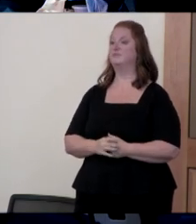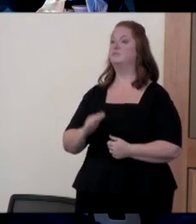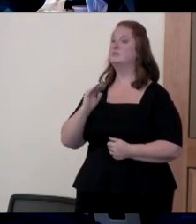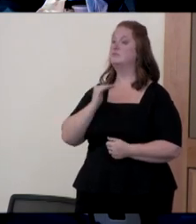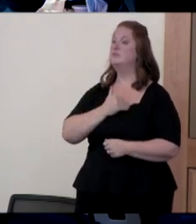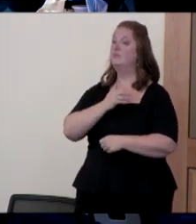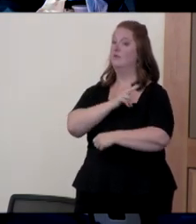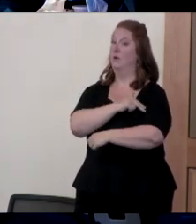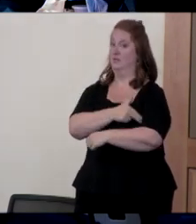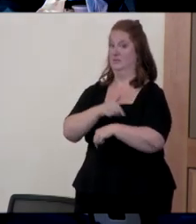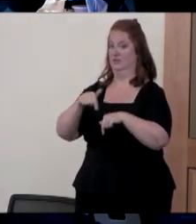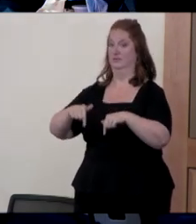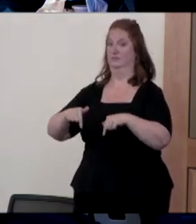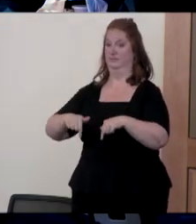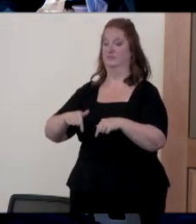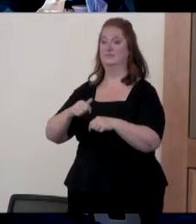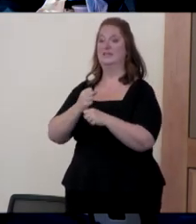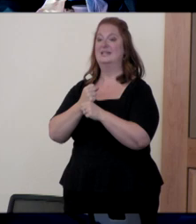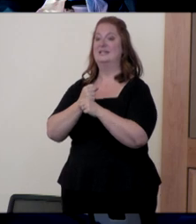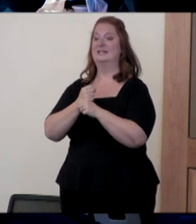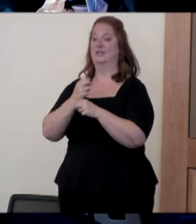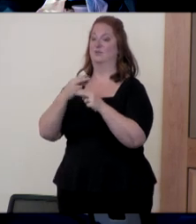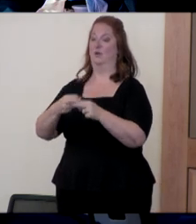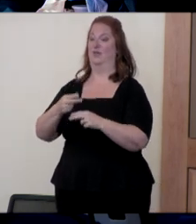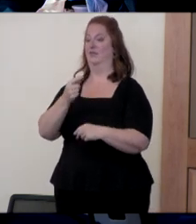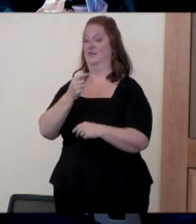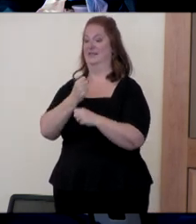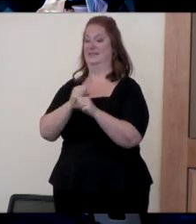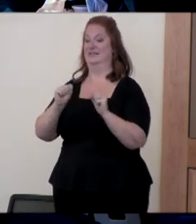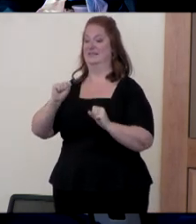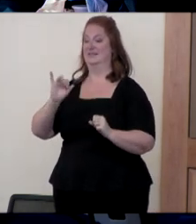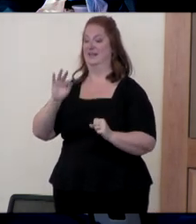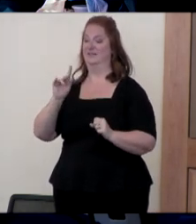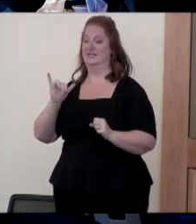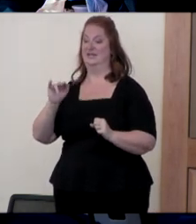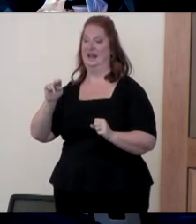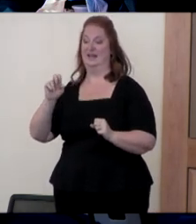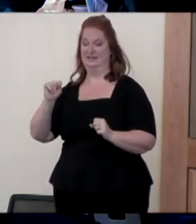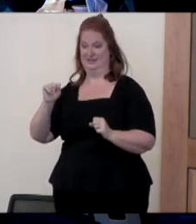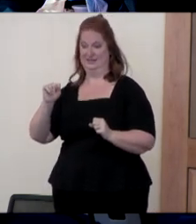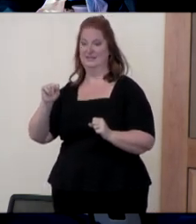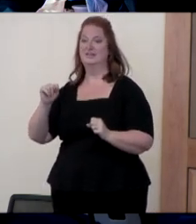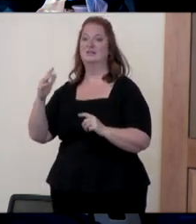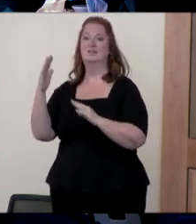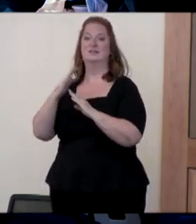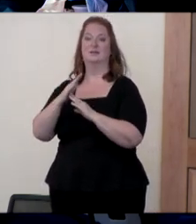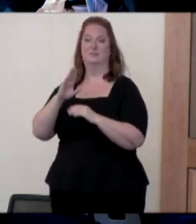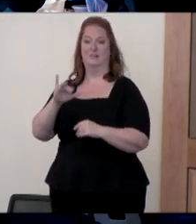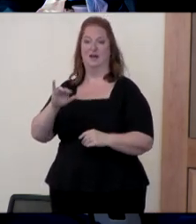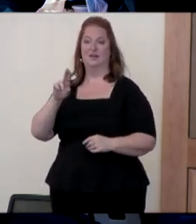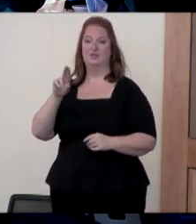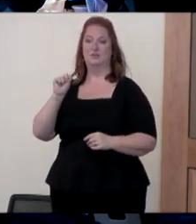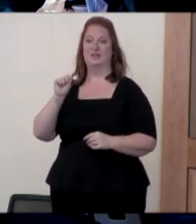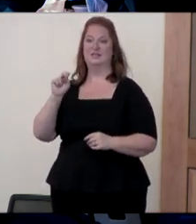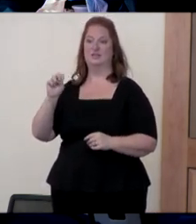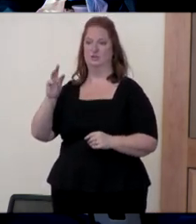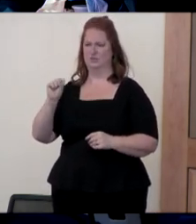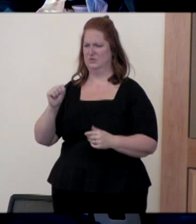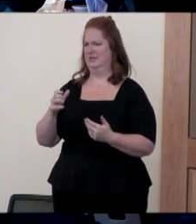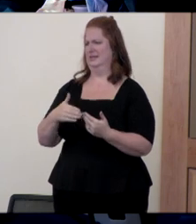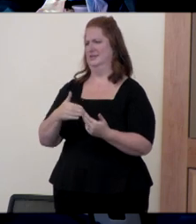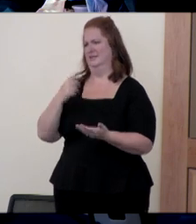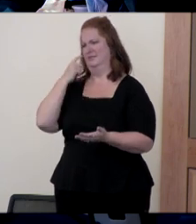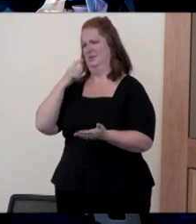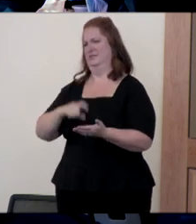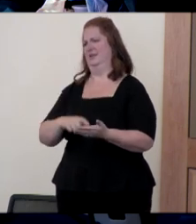hospital, the state's safety net hospital, was ranked the region's top hospital by U.S. News. And it's easy to see